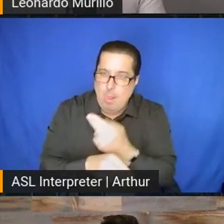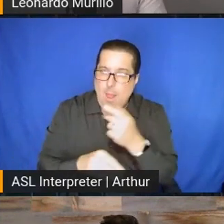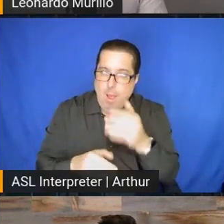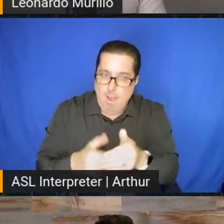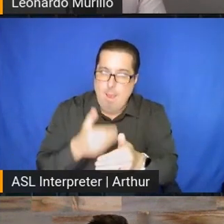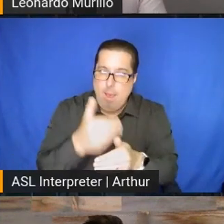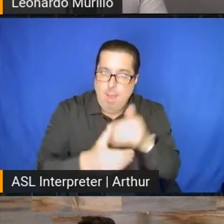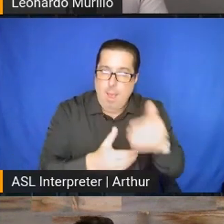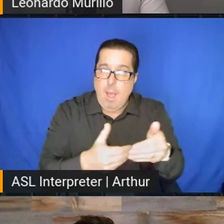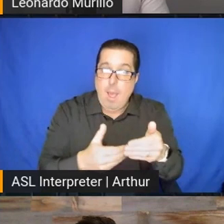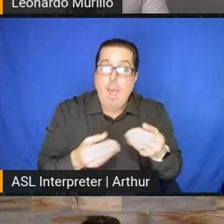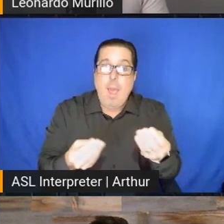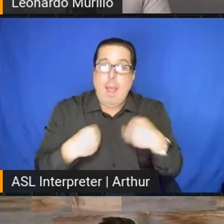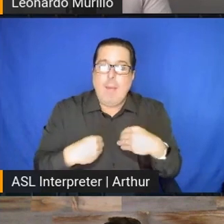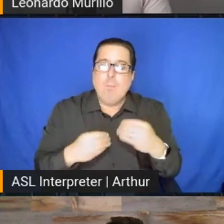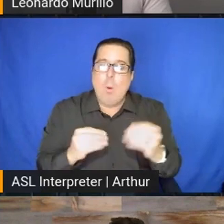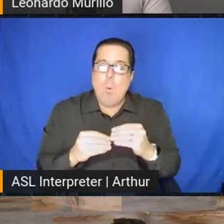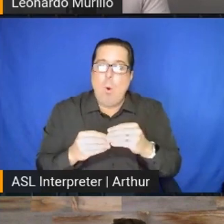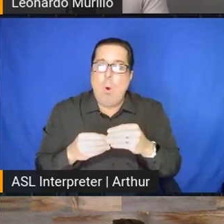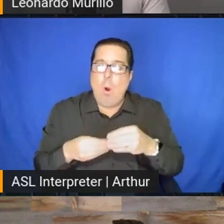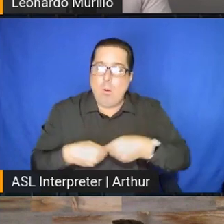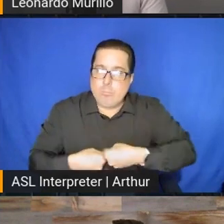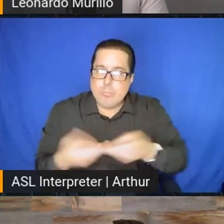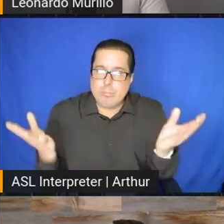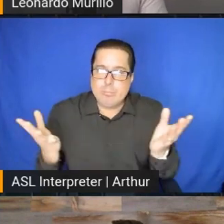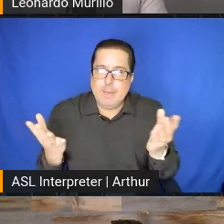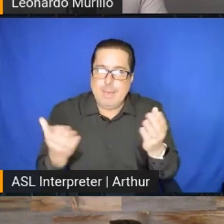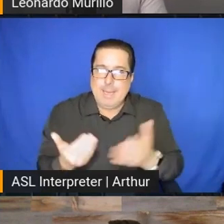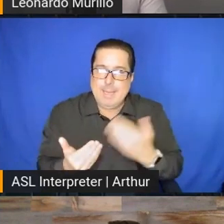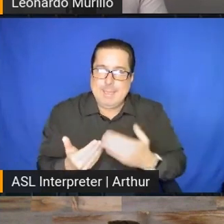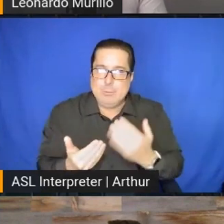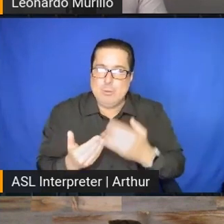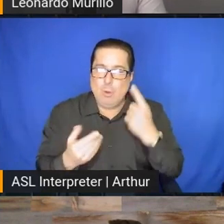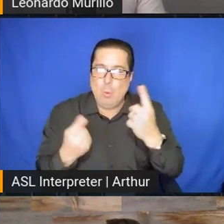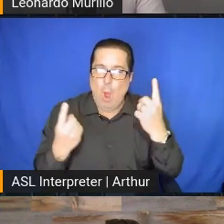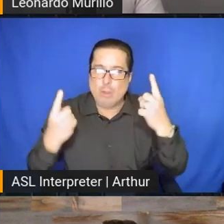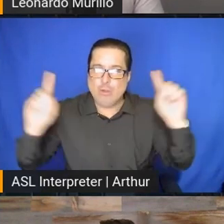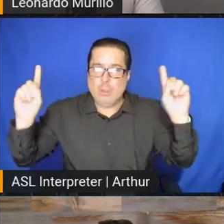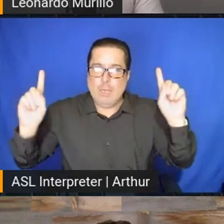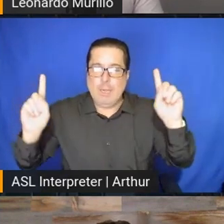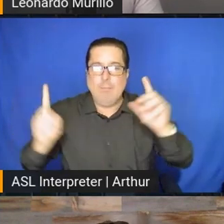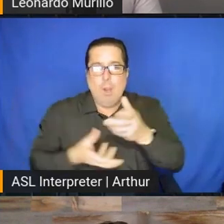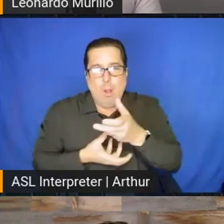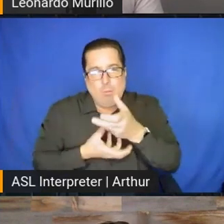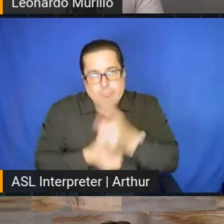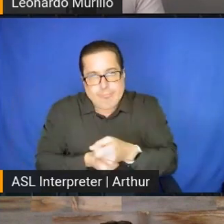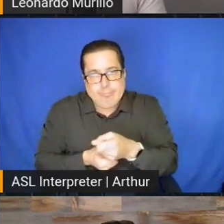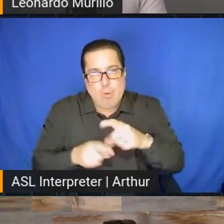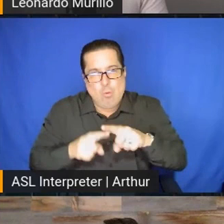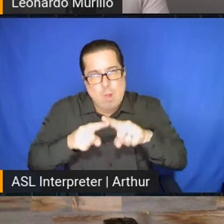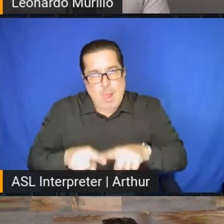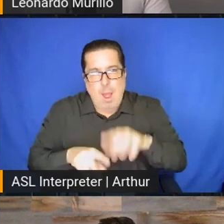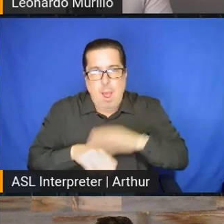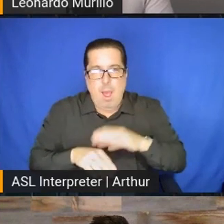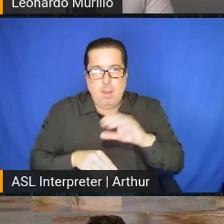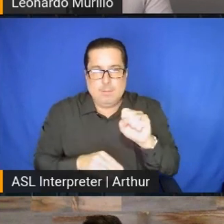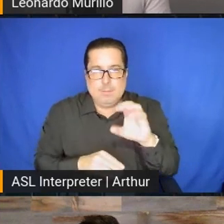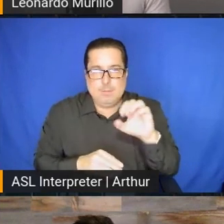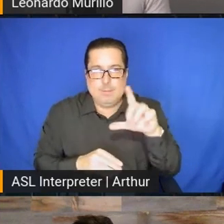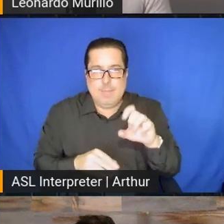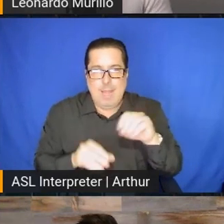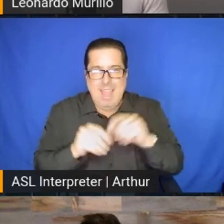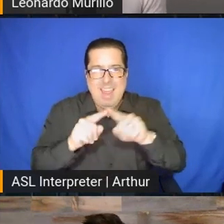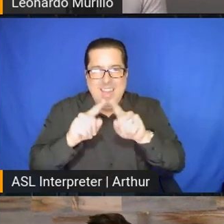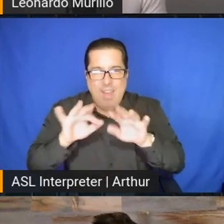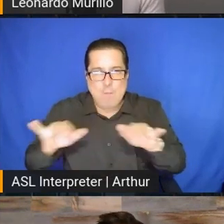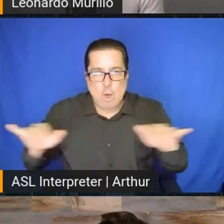whole lot easier to achieve reliability at scale in diverse environments. I think